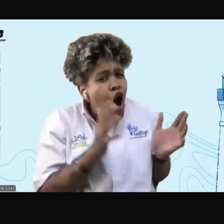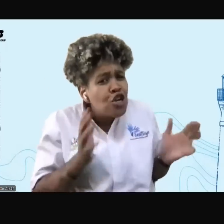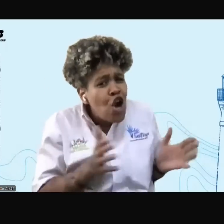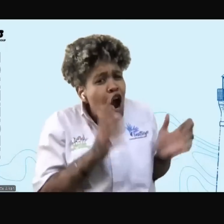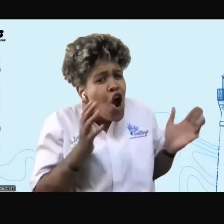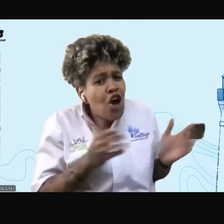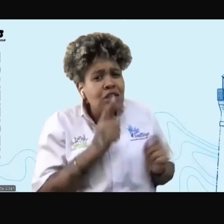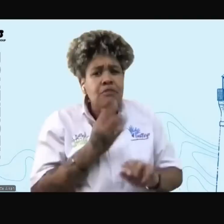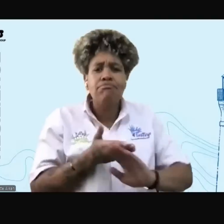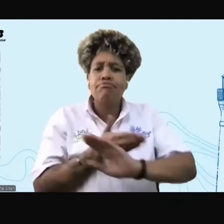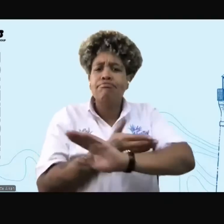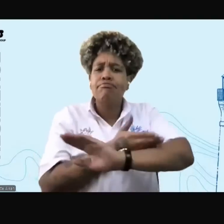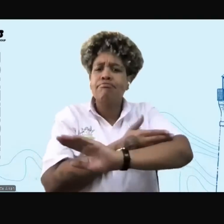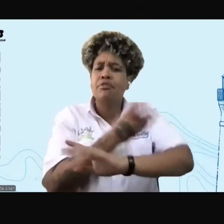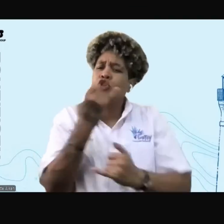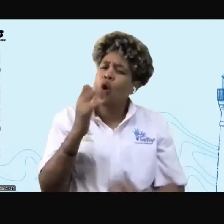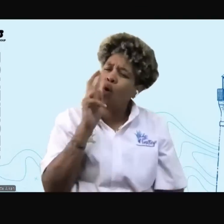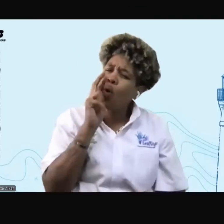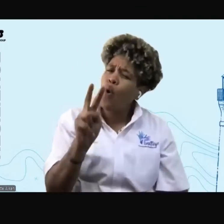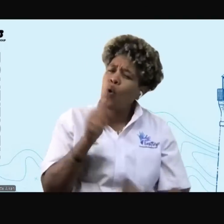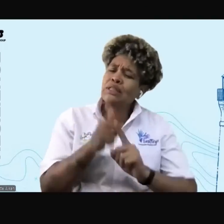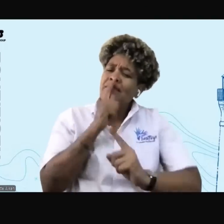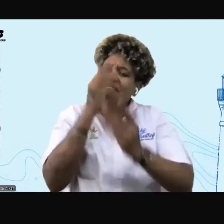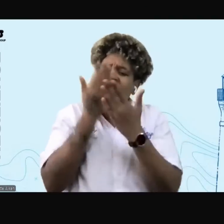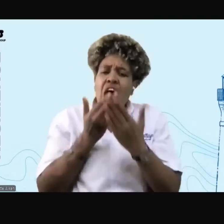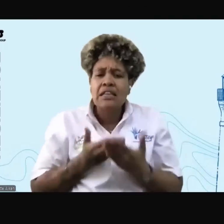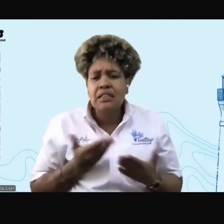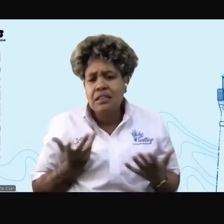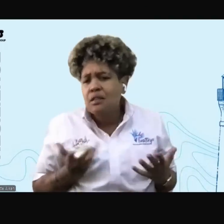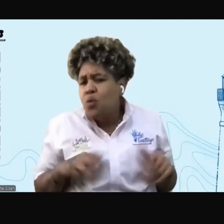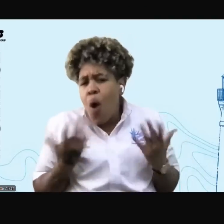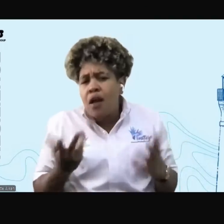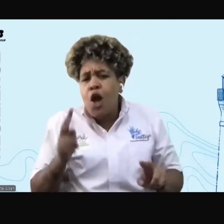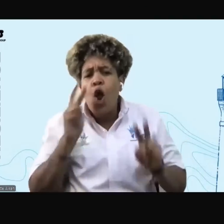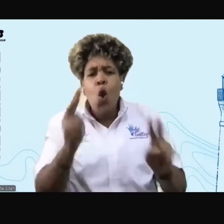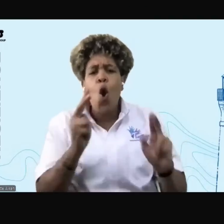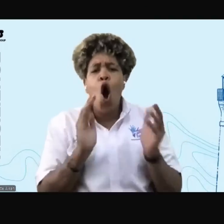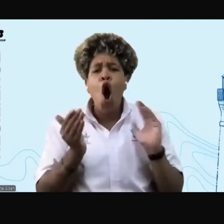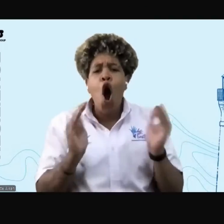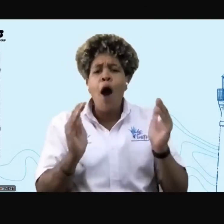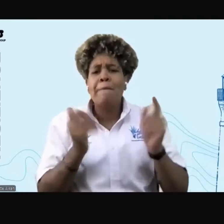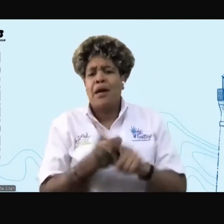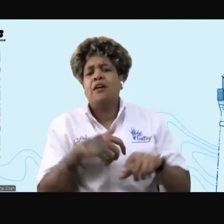greater. So now let us look at the facts. Let us compare